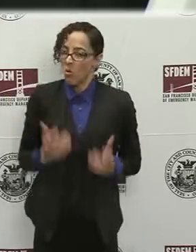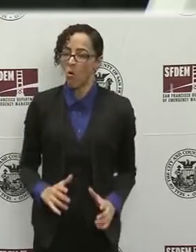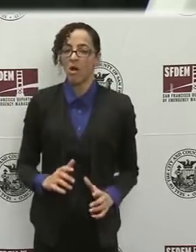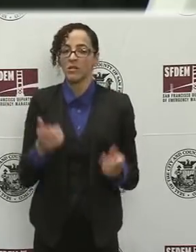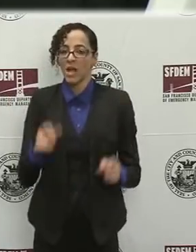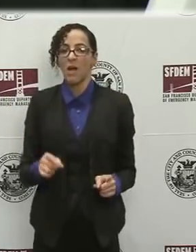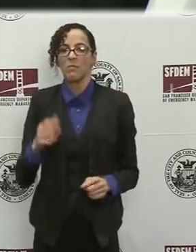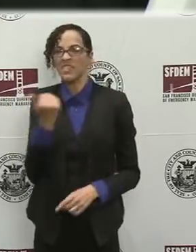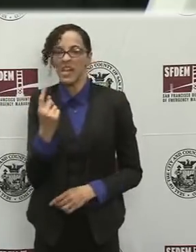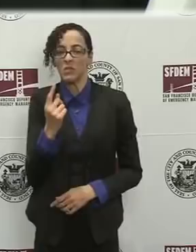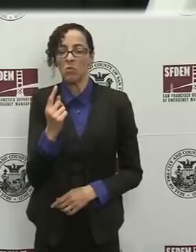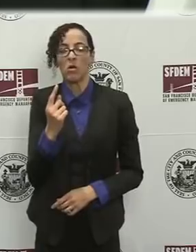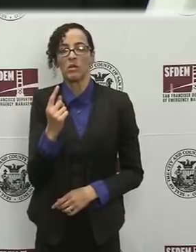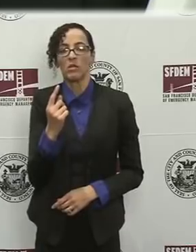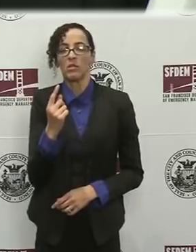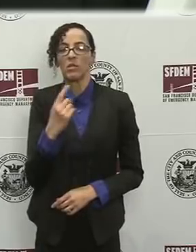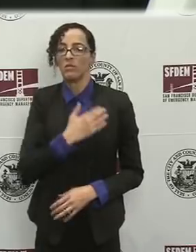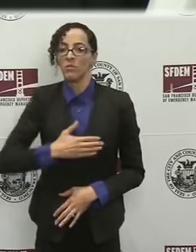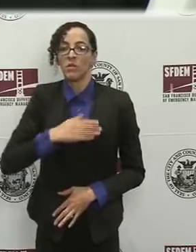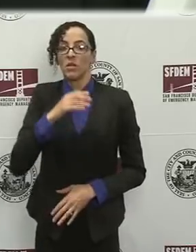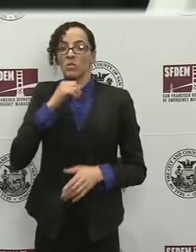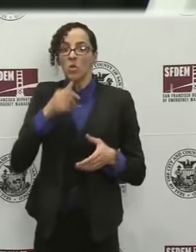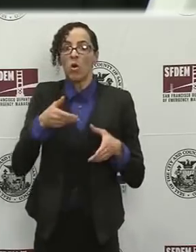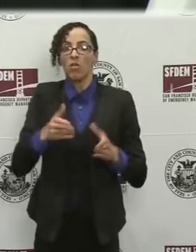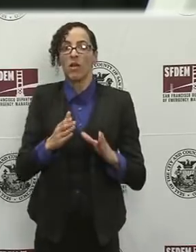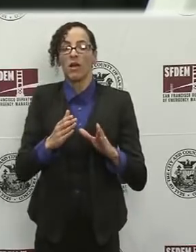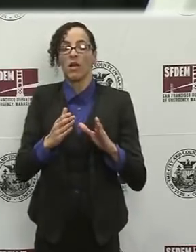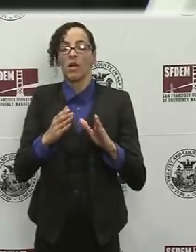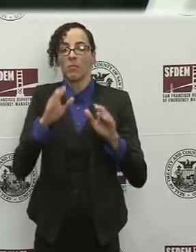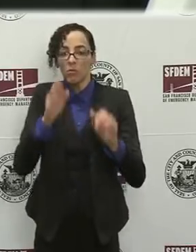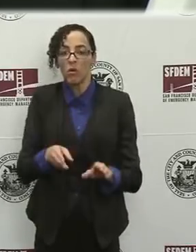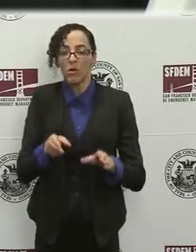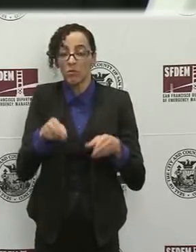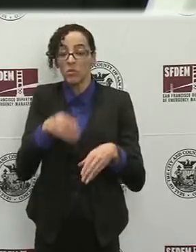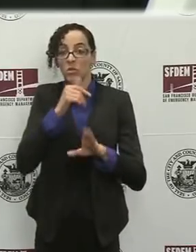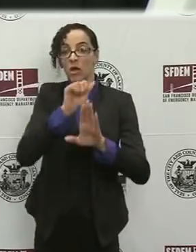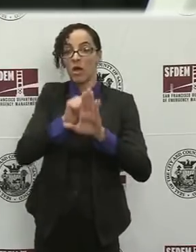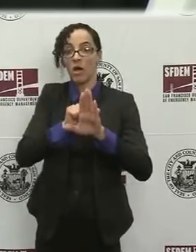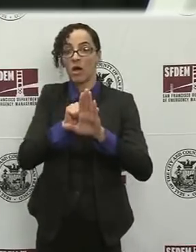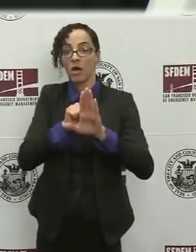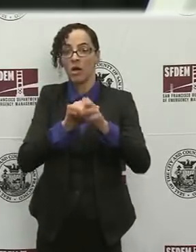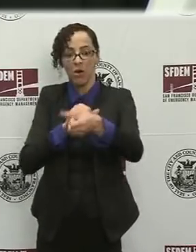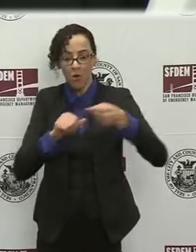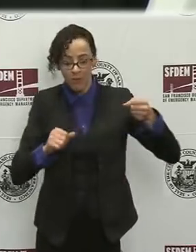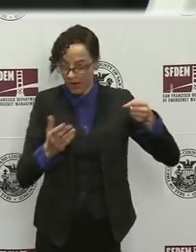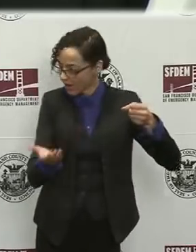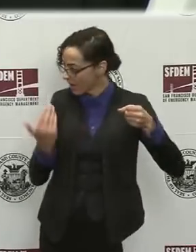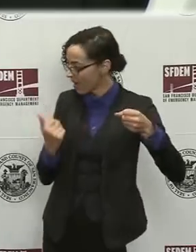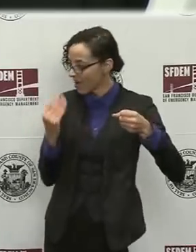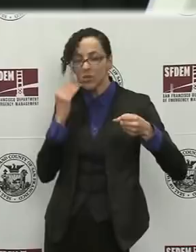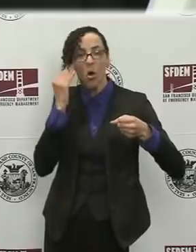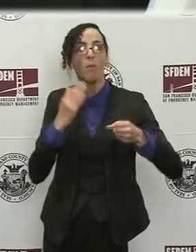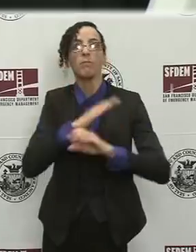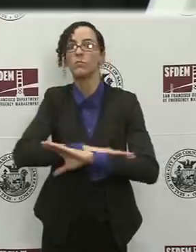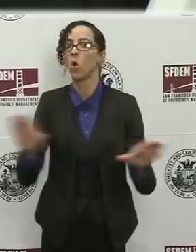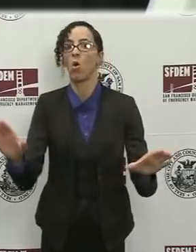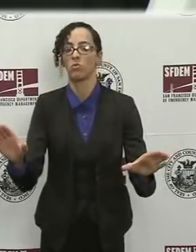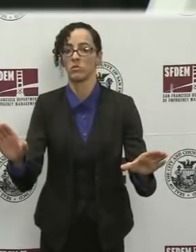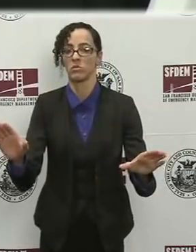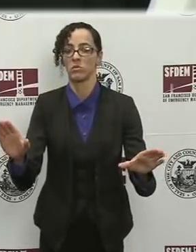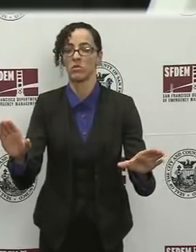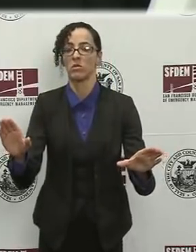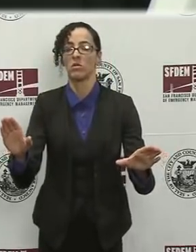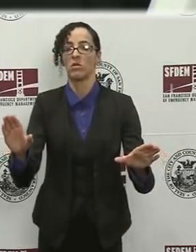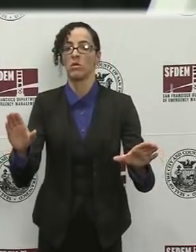anybody. So please do not let anyone in your home. The city is not sending workers to issue masks, nor are we sending